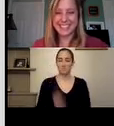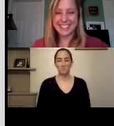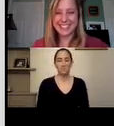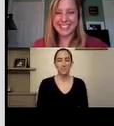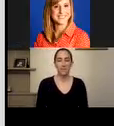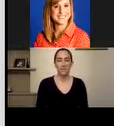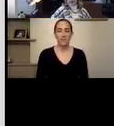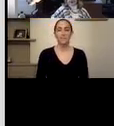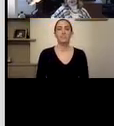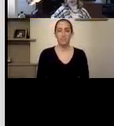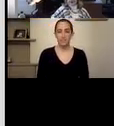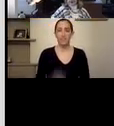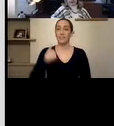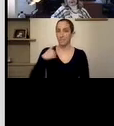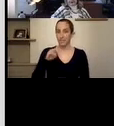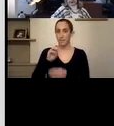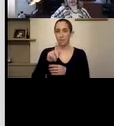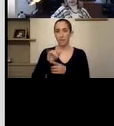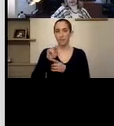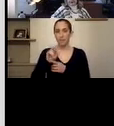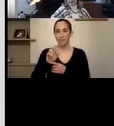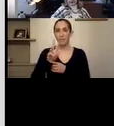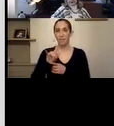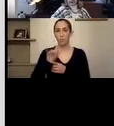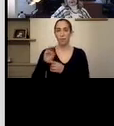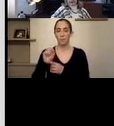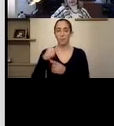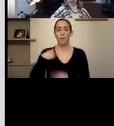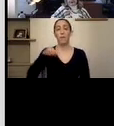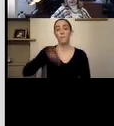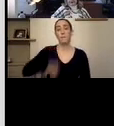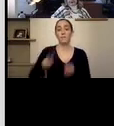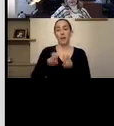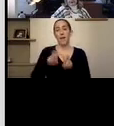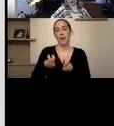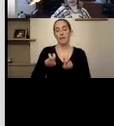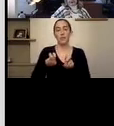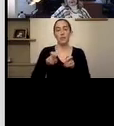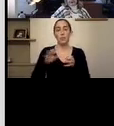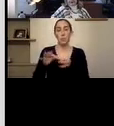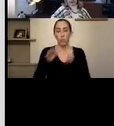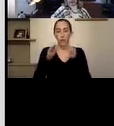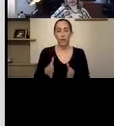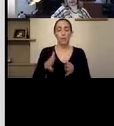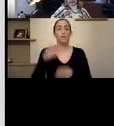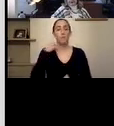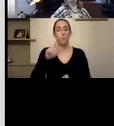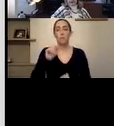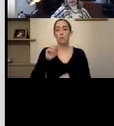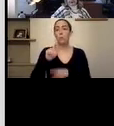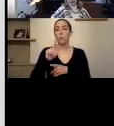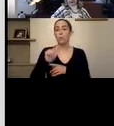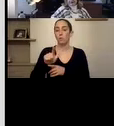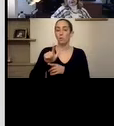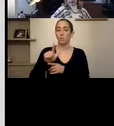So I'm Melanie Williams. I'm the Benefits Analytics Coordinator in Total Rewards, and I just want to tell everyone about our